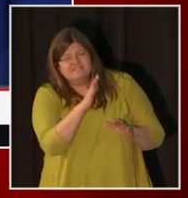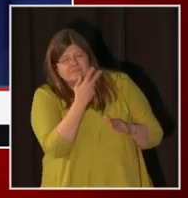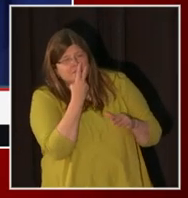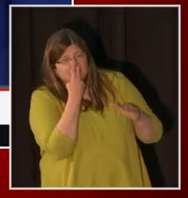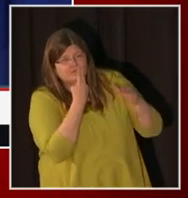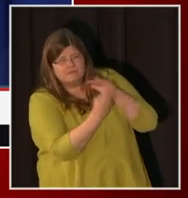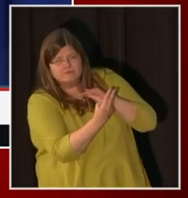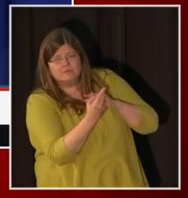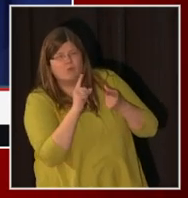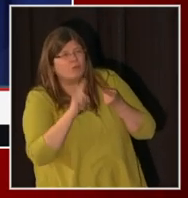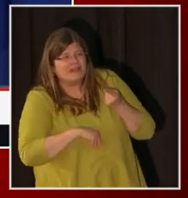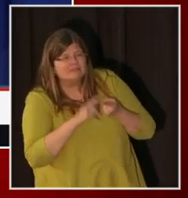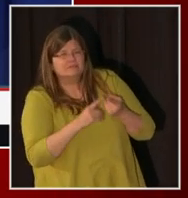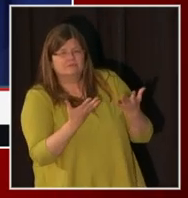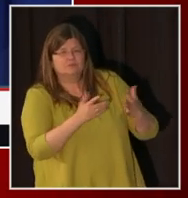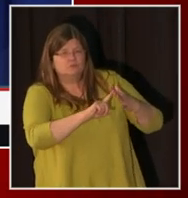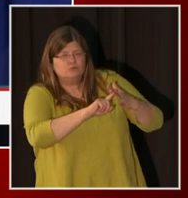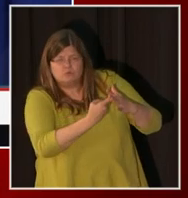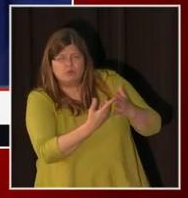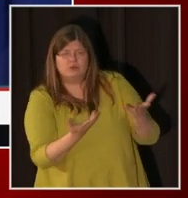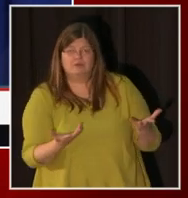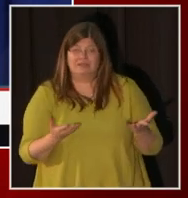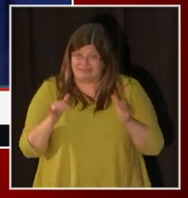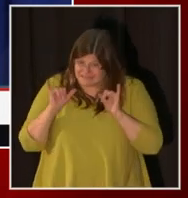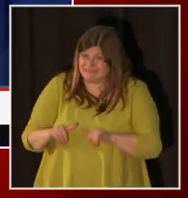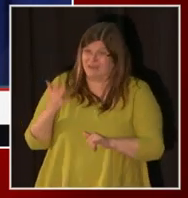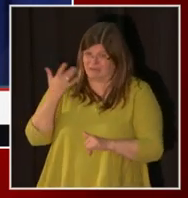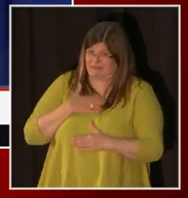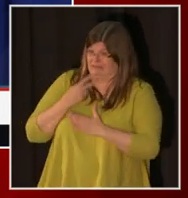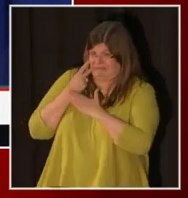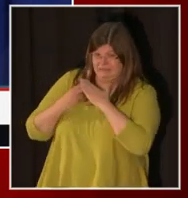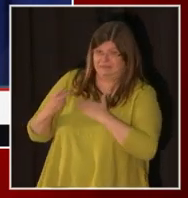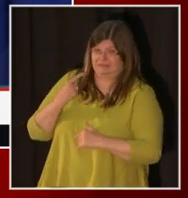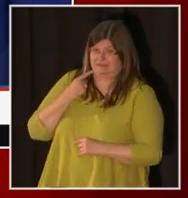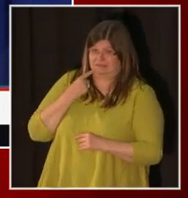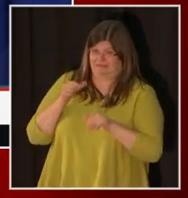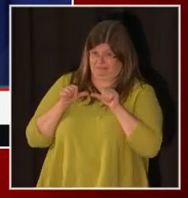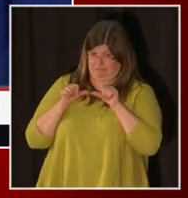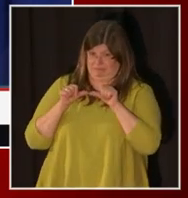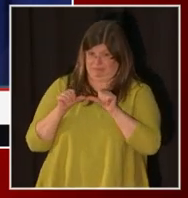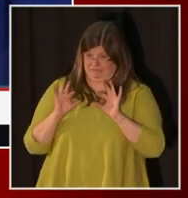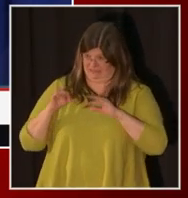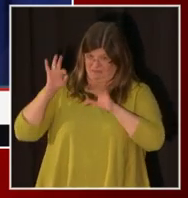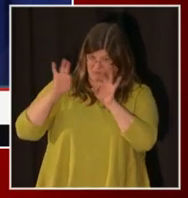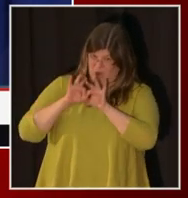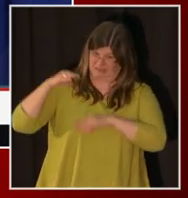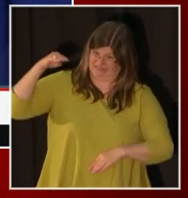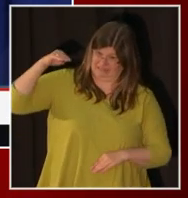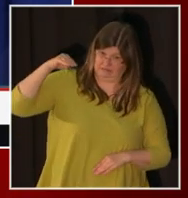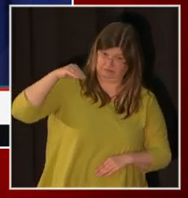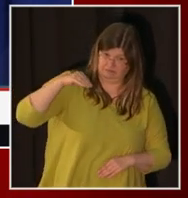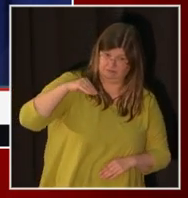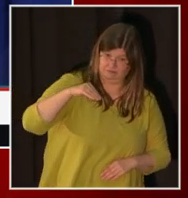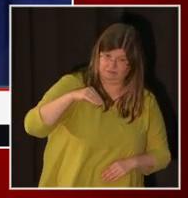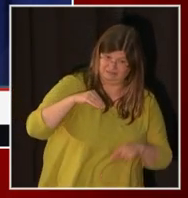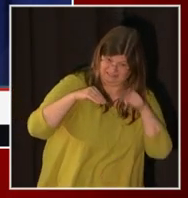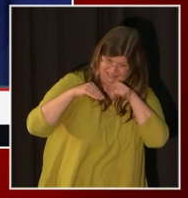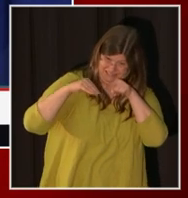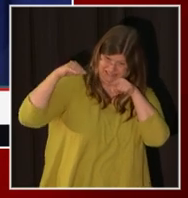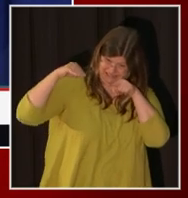start to happen? That's my prediction. When we observe a consistent downward trend in cases, when our